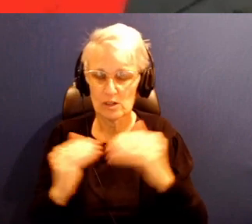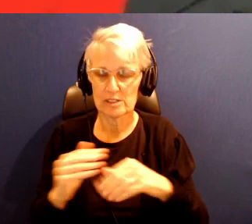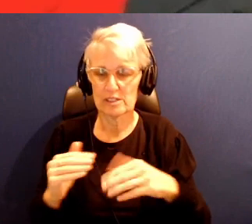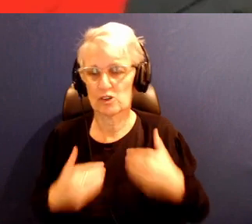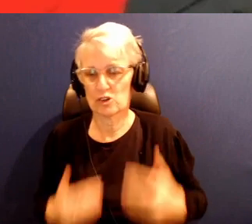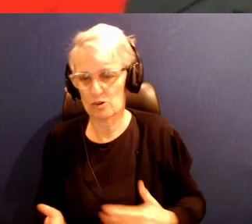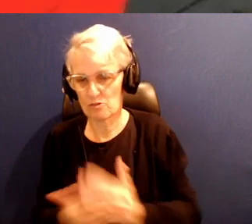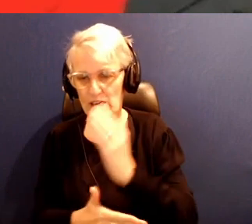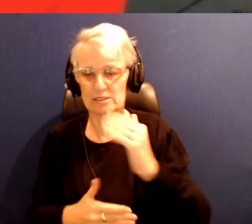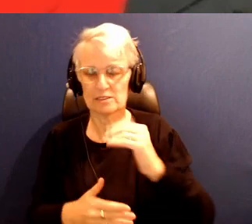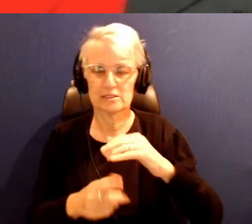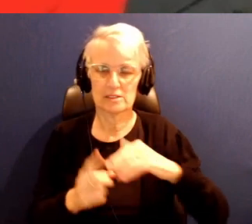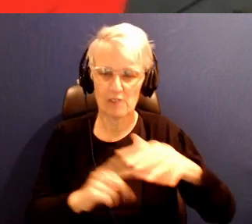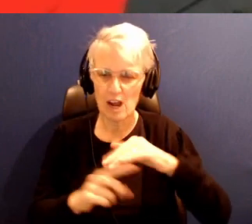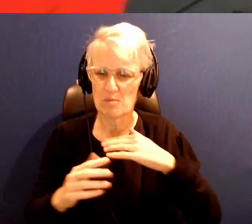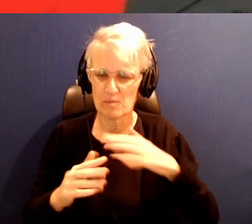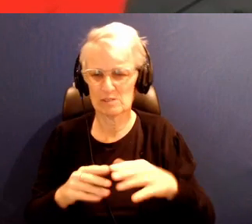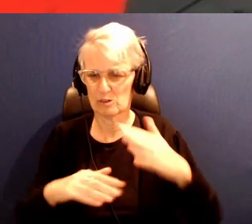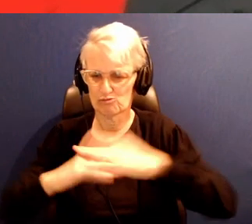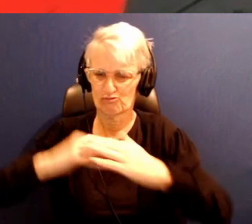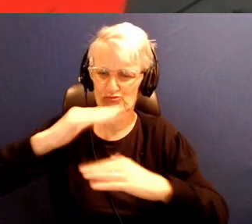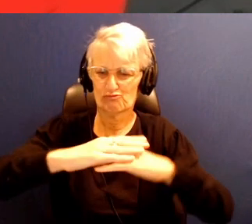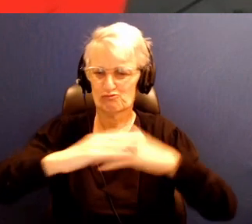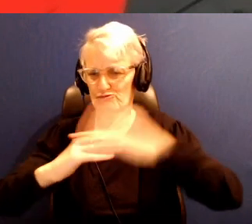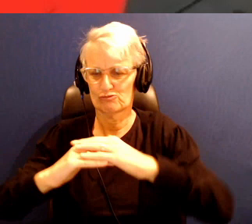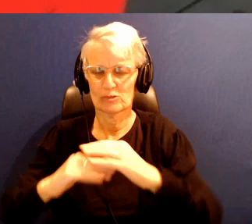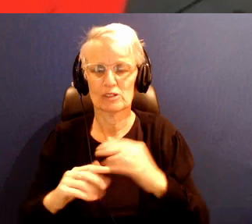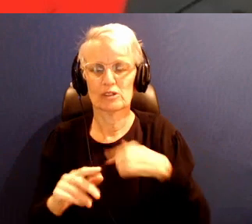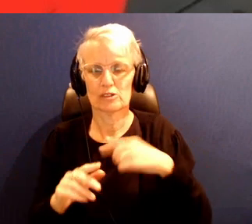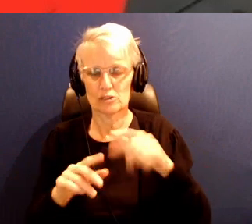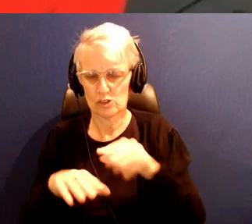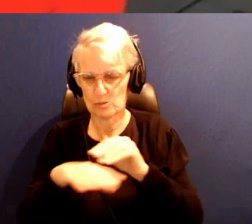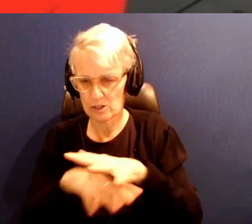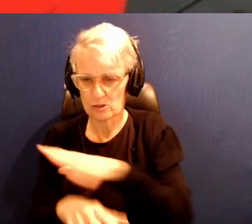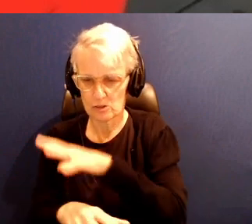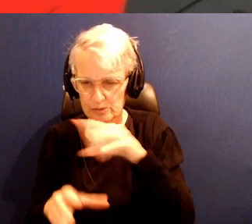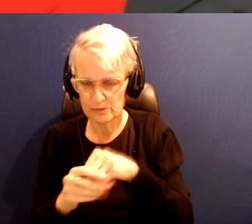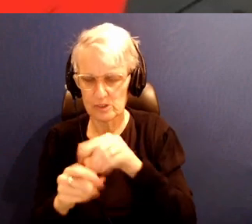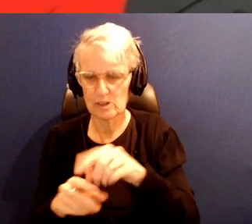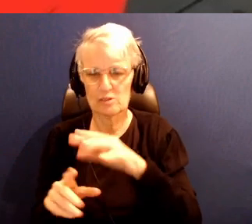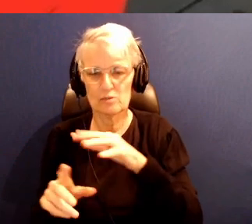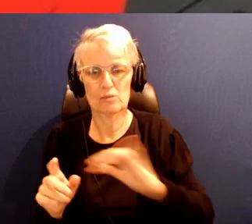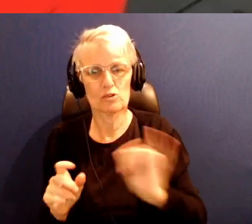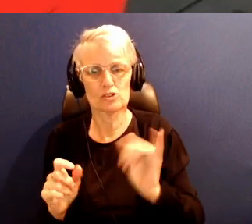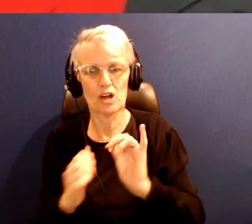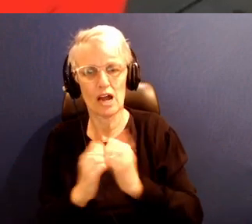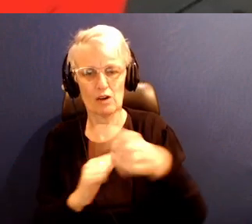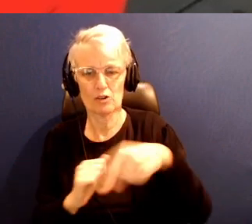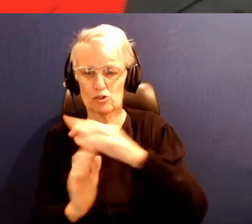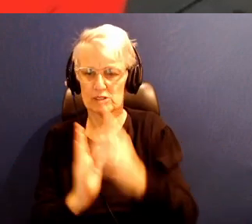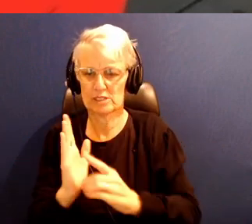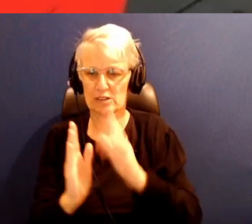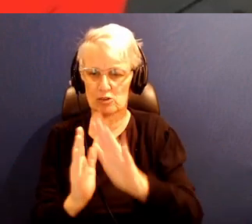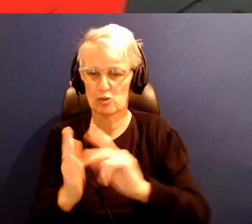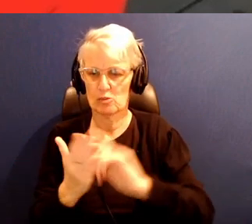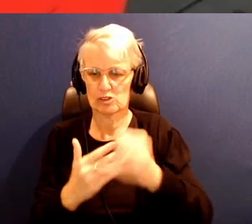and environmental issues are interconnected. This should be reflected not only in the elaboration of internship placements, but also in the way you